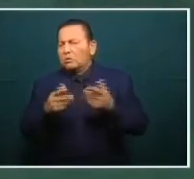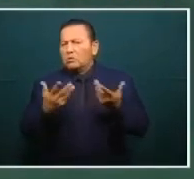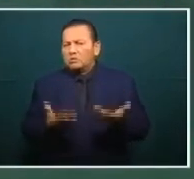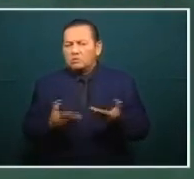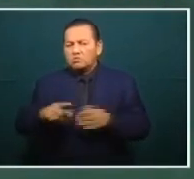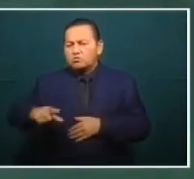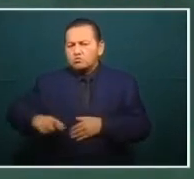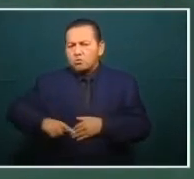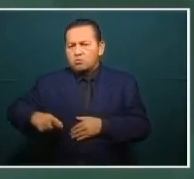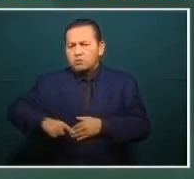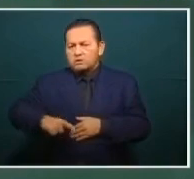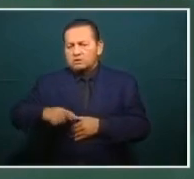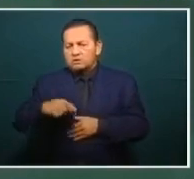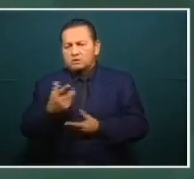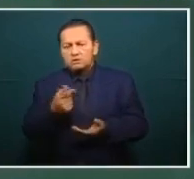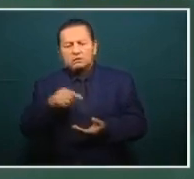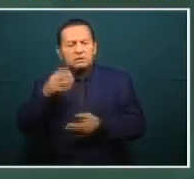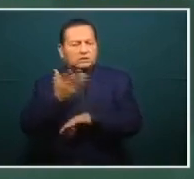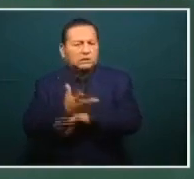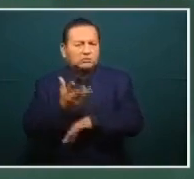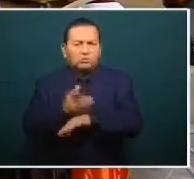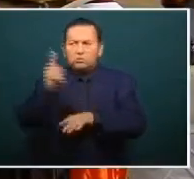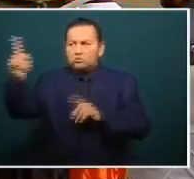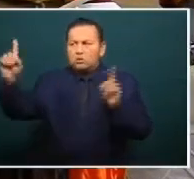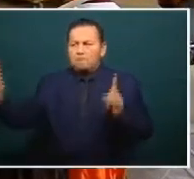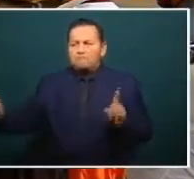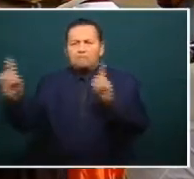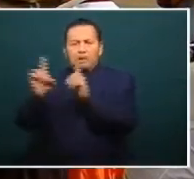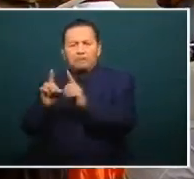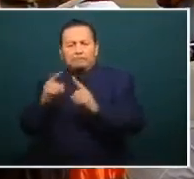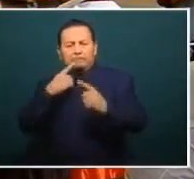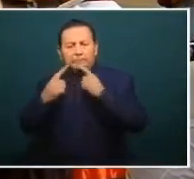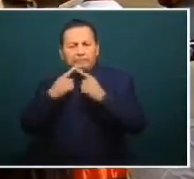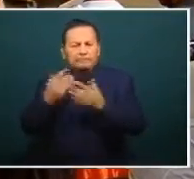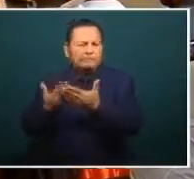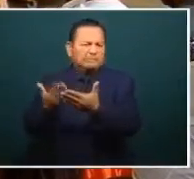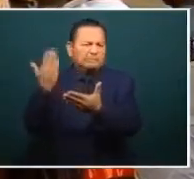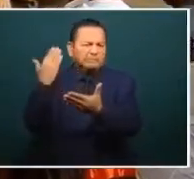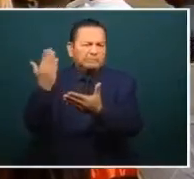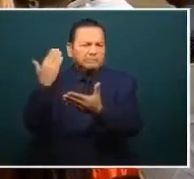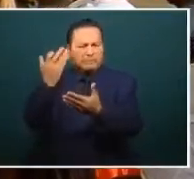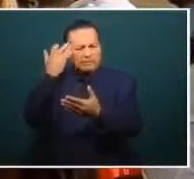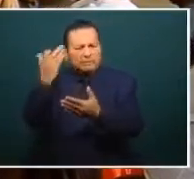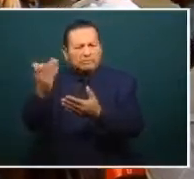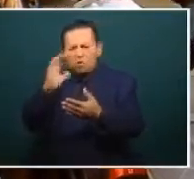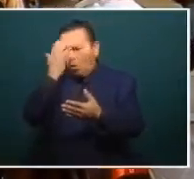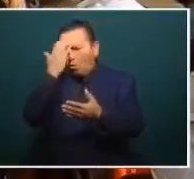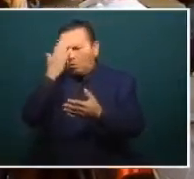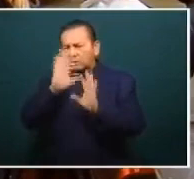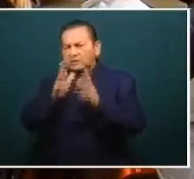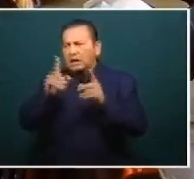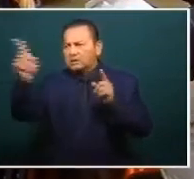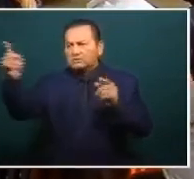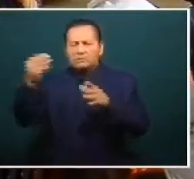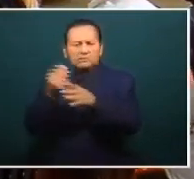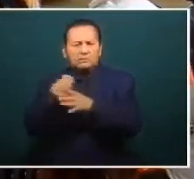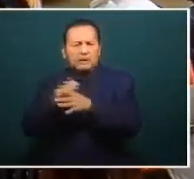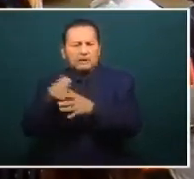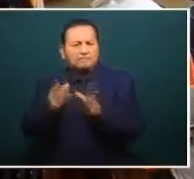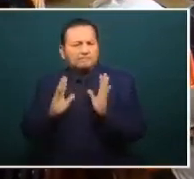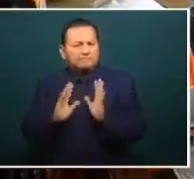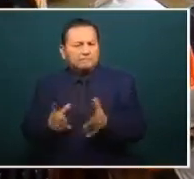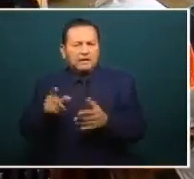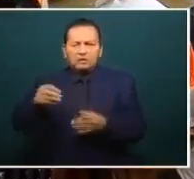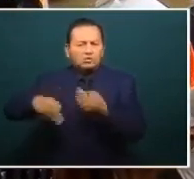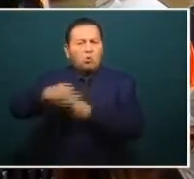del gobierno with their colleagues, de Estados Unidos. with their counterparts, Desde hace algún tiempo se conocen, and the government of the Ya, United